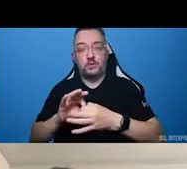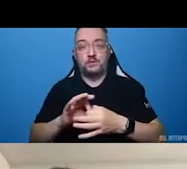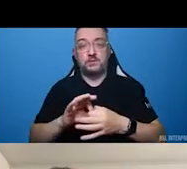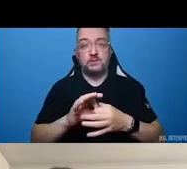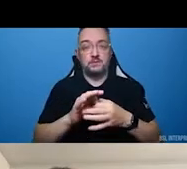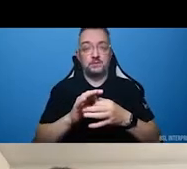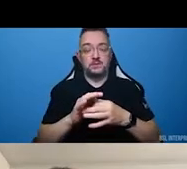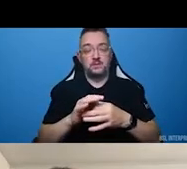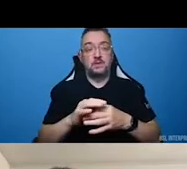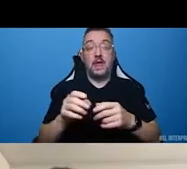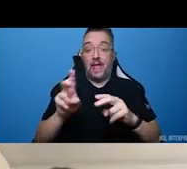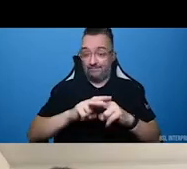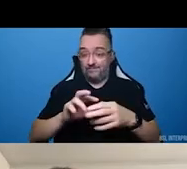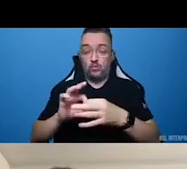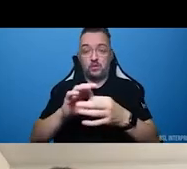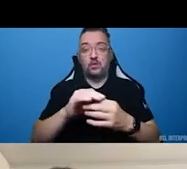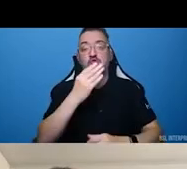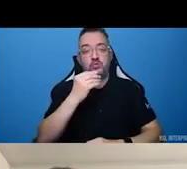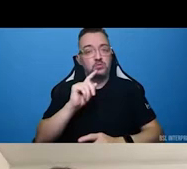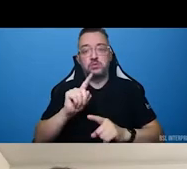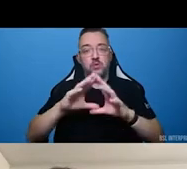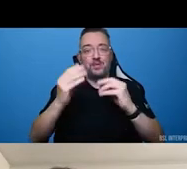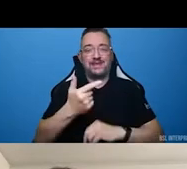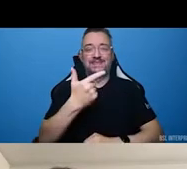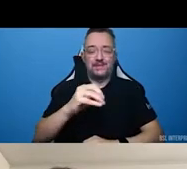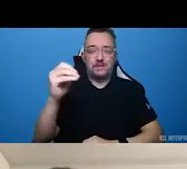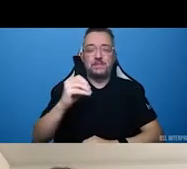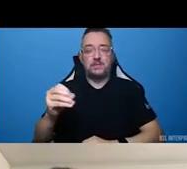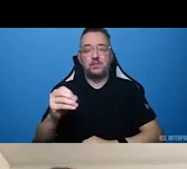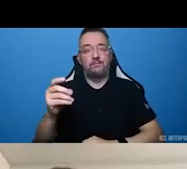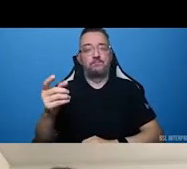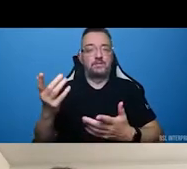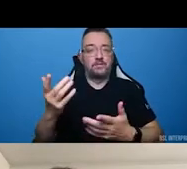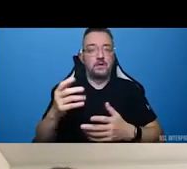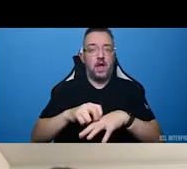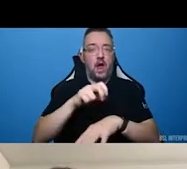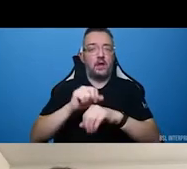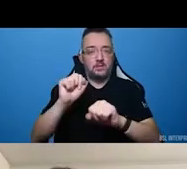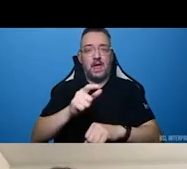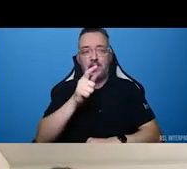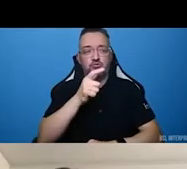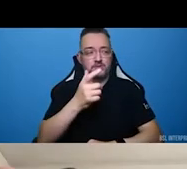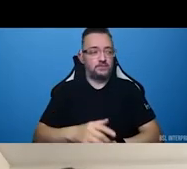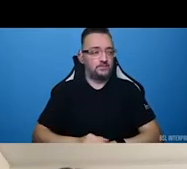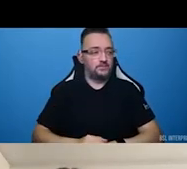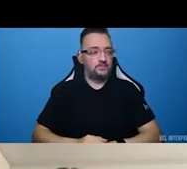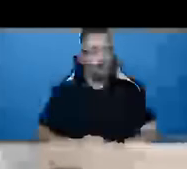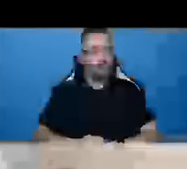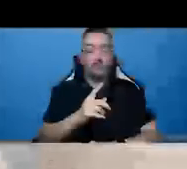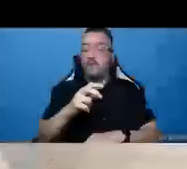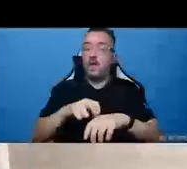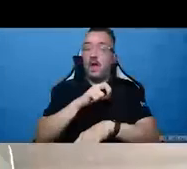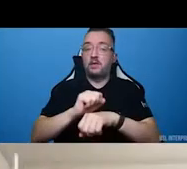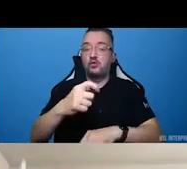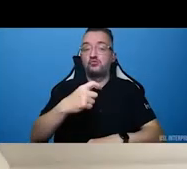that it would take up to 70% of the national grid capacity by 2030. But Ireland's role as a